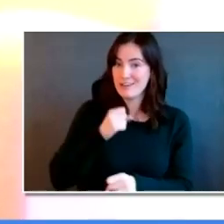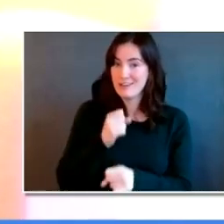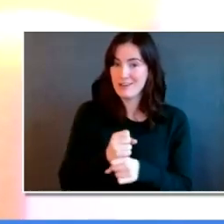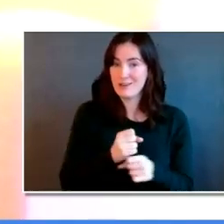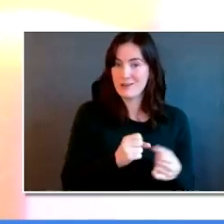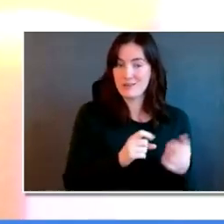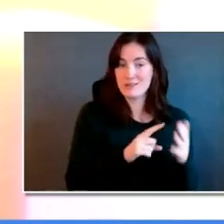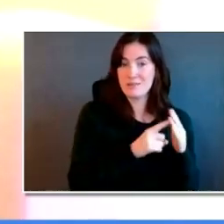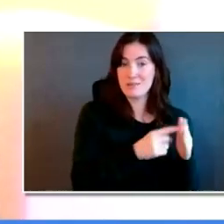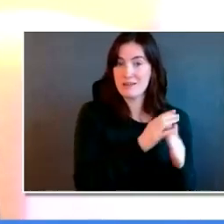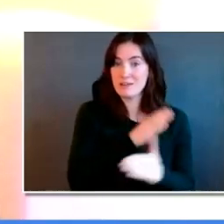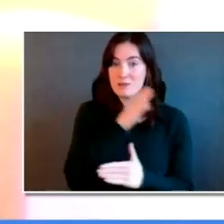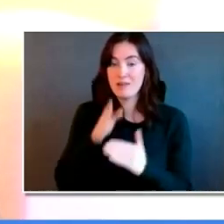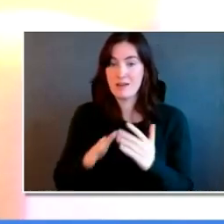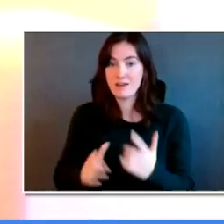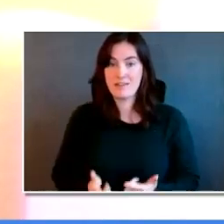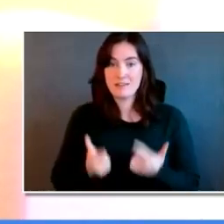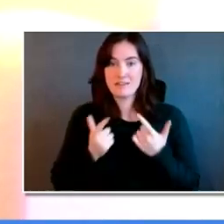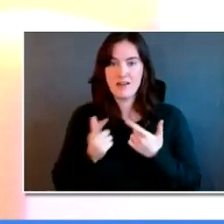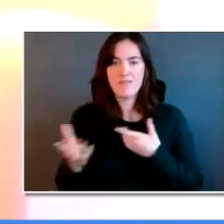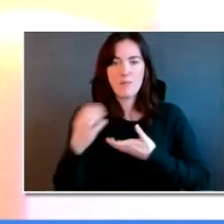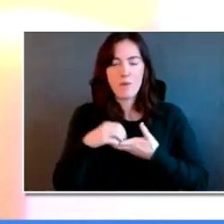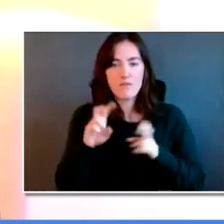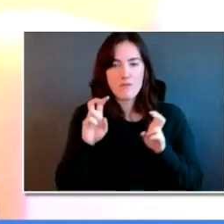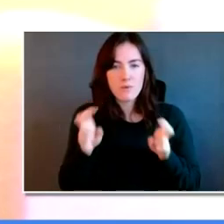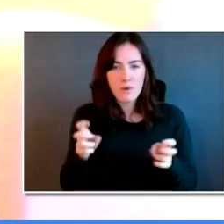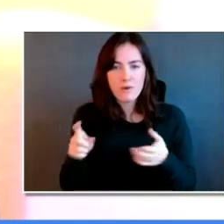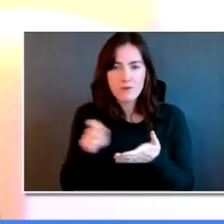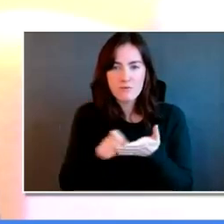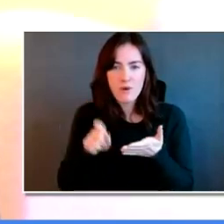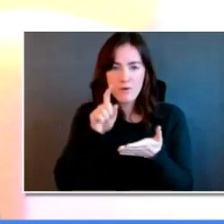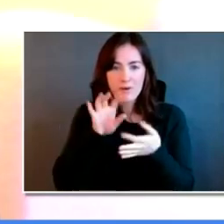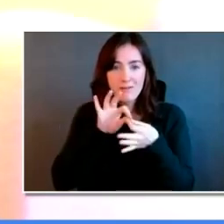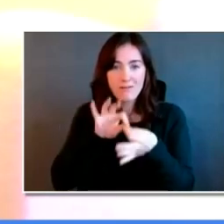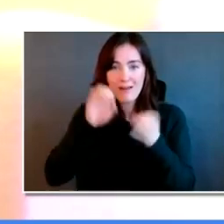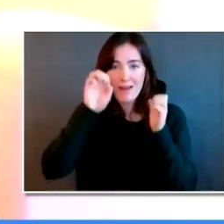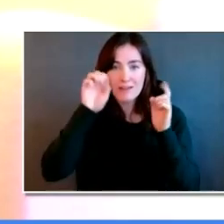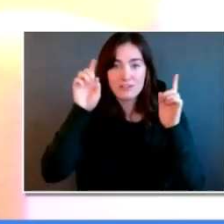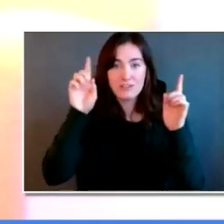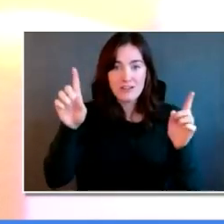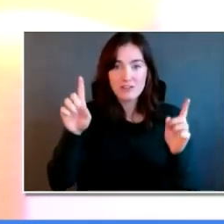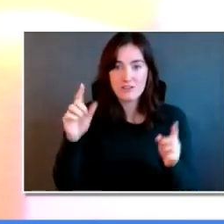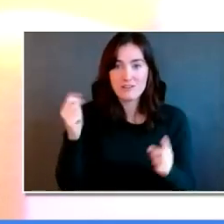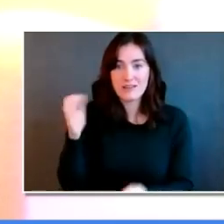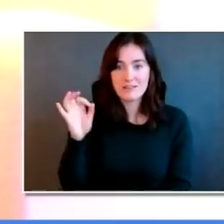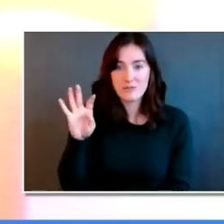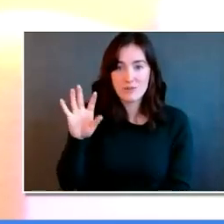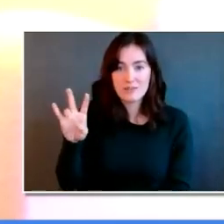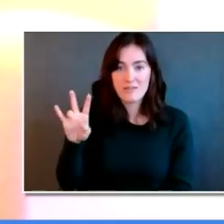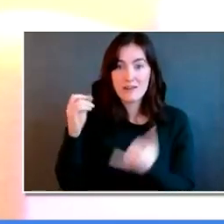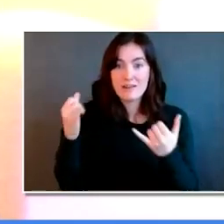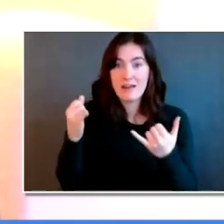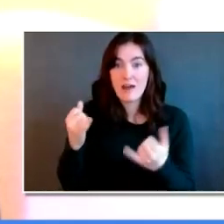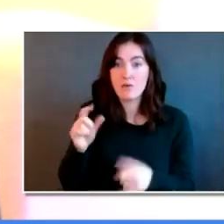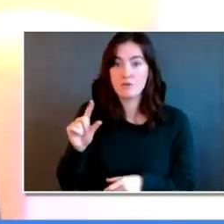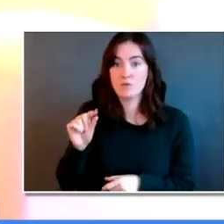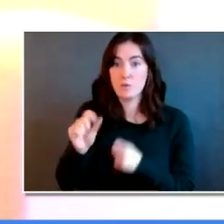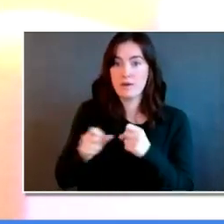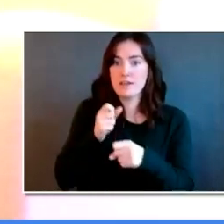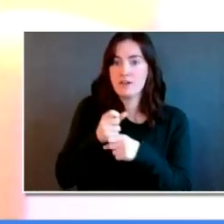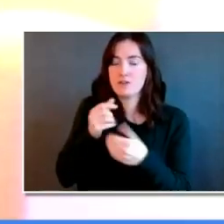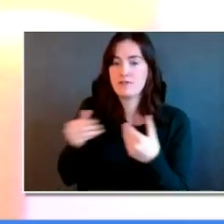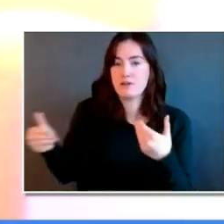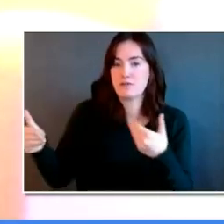essay he wrote on education back in 1947. Fast forward 2 decades now to the year when he died.